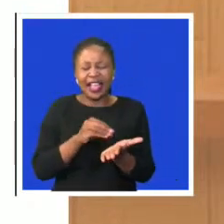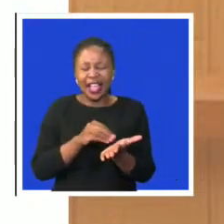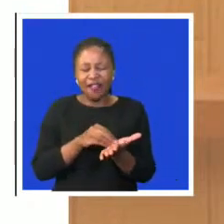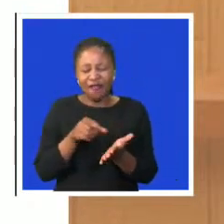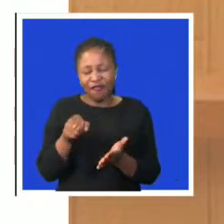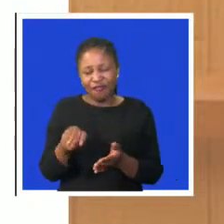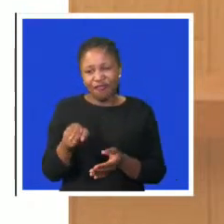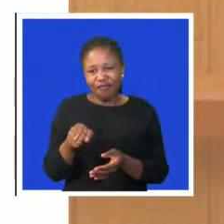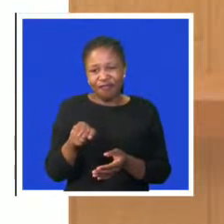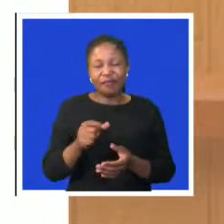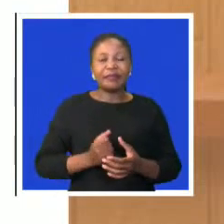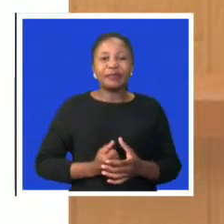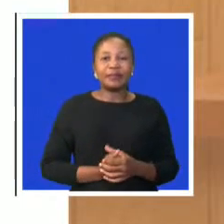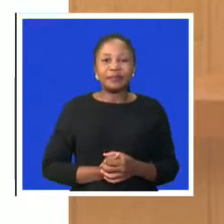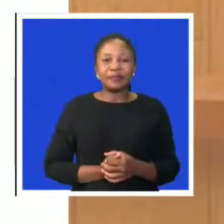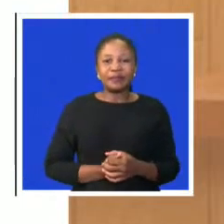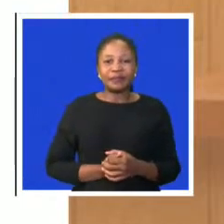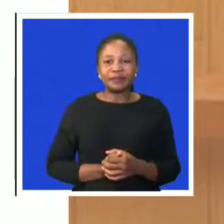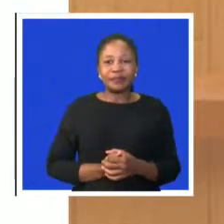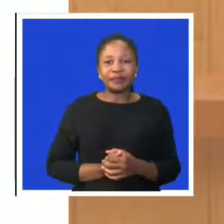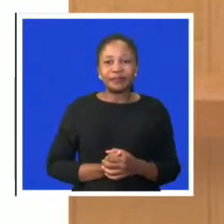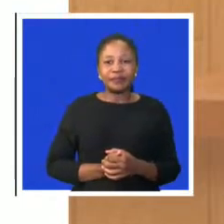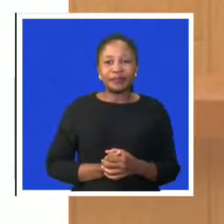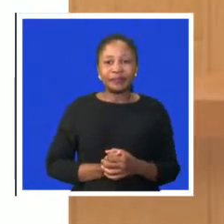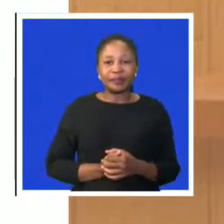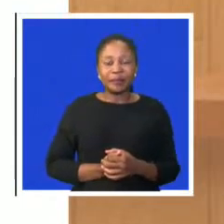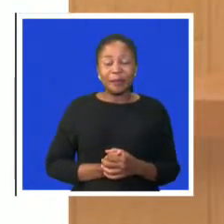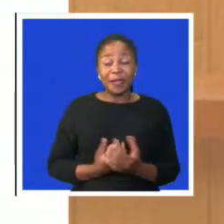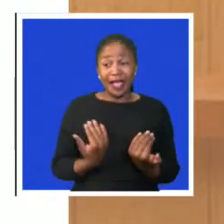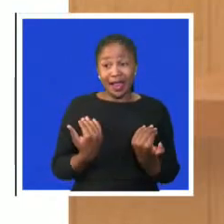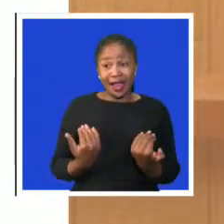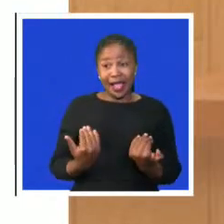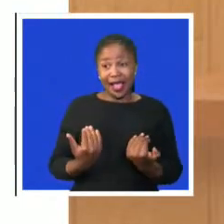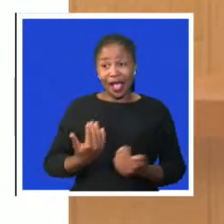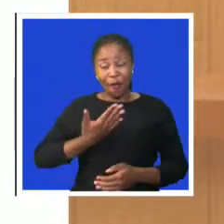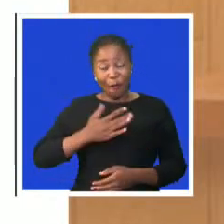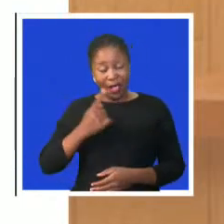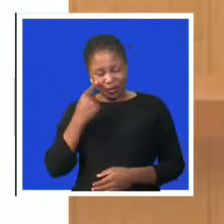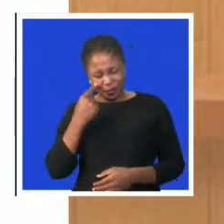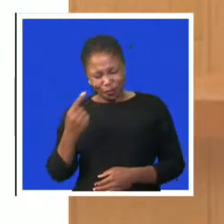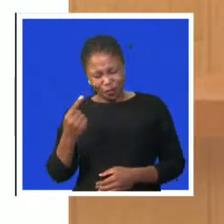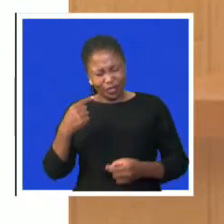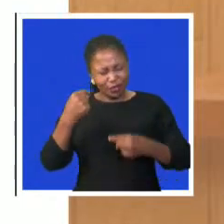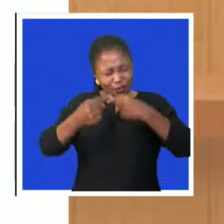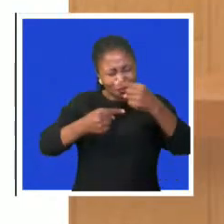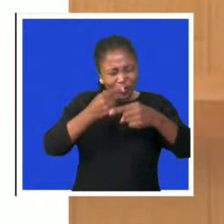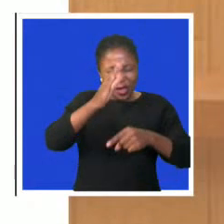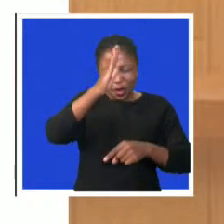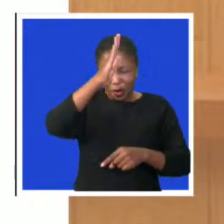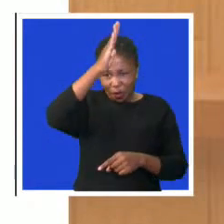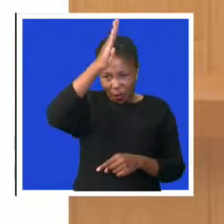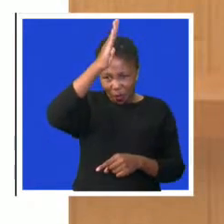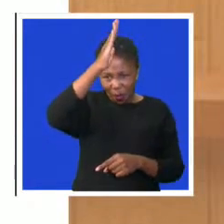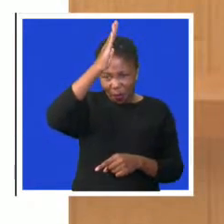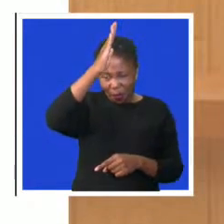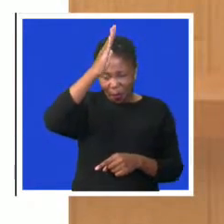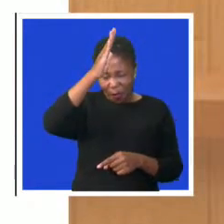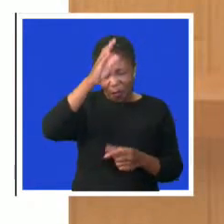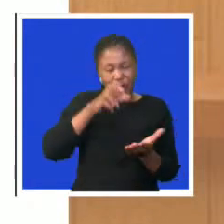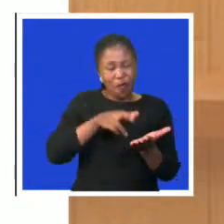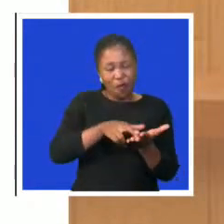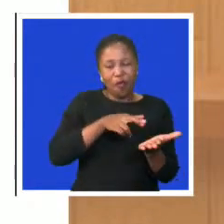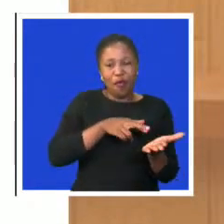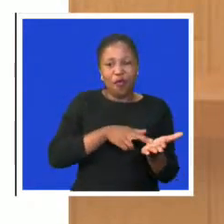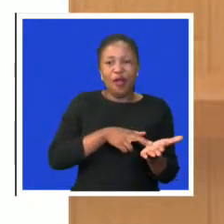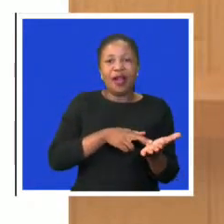go on, dear learner, and look at Roman rule as we continue with it. Then we come to the Roman